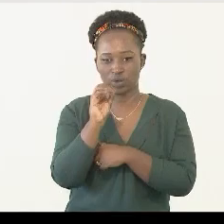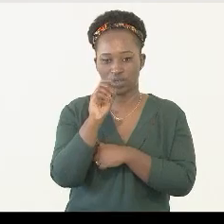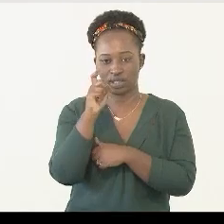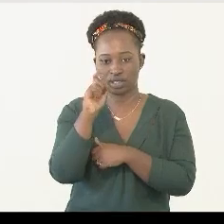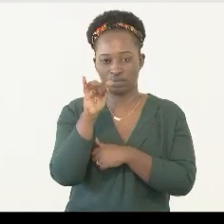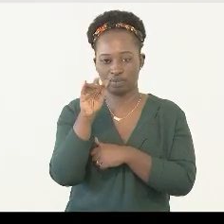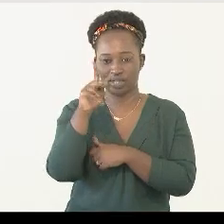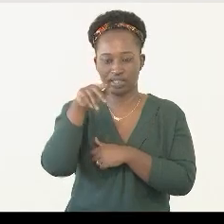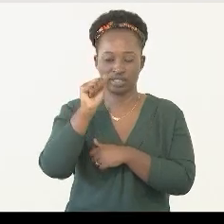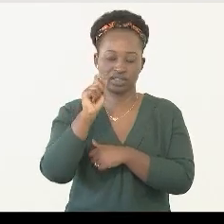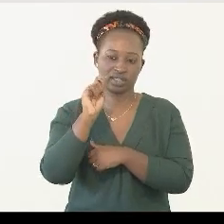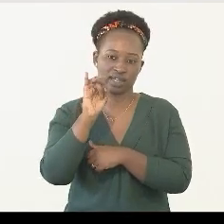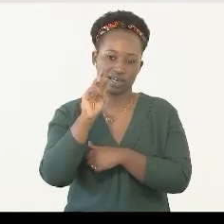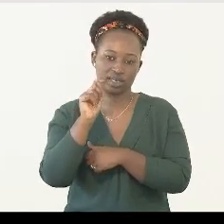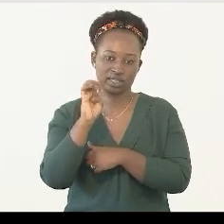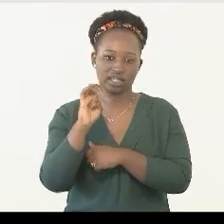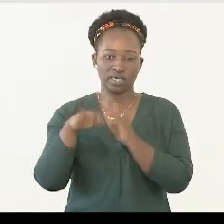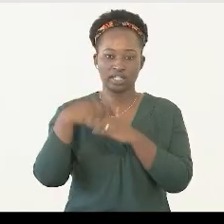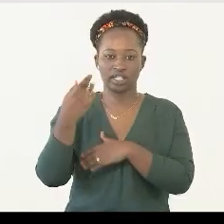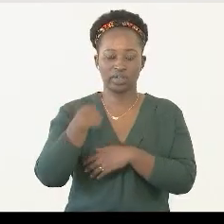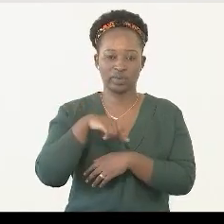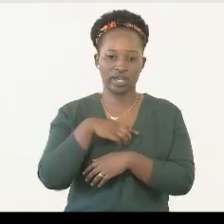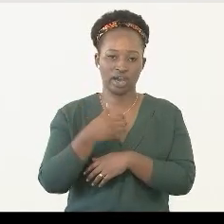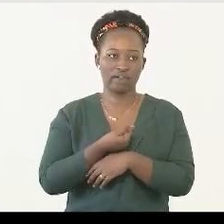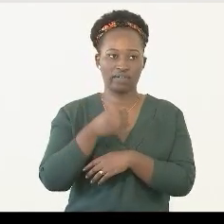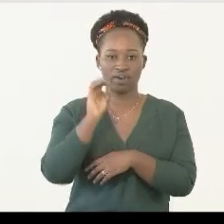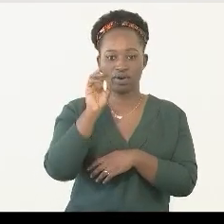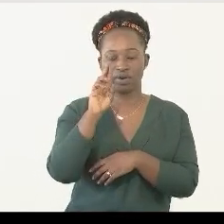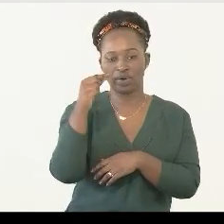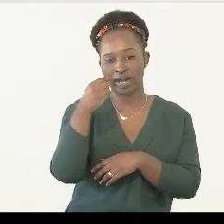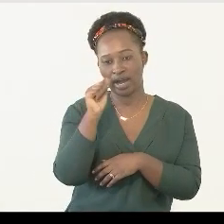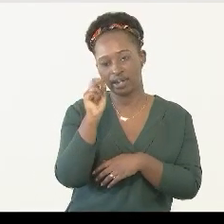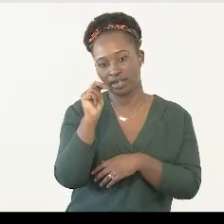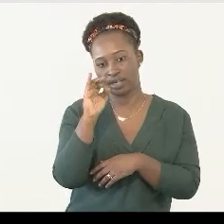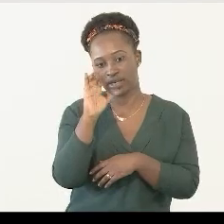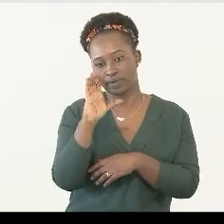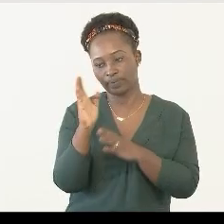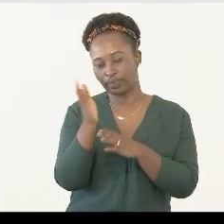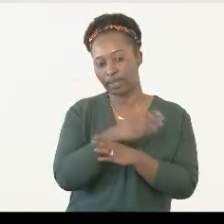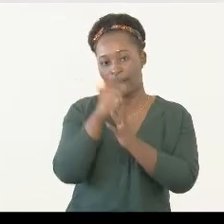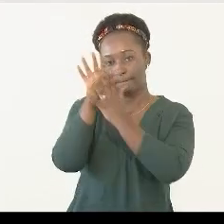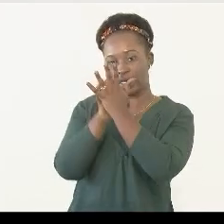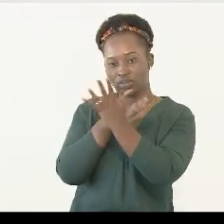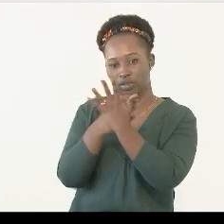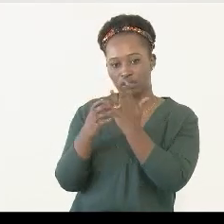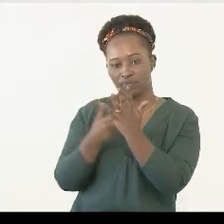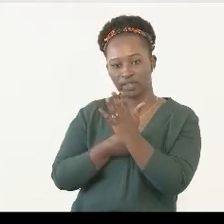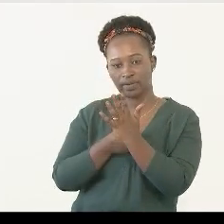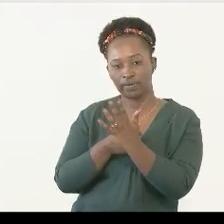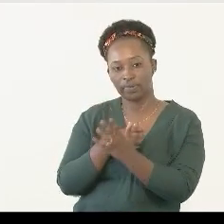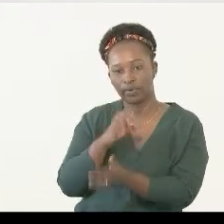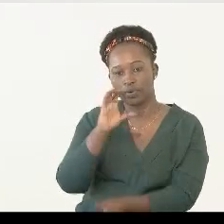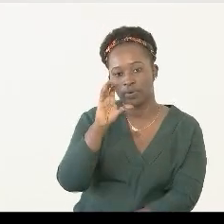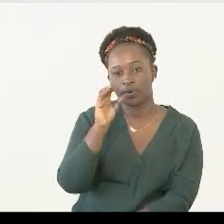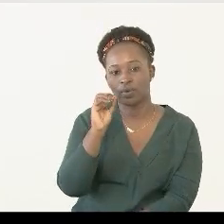hydroxyapatite. Then we have organic matrix. With the organic matrix, we have what we call collagen